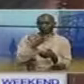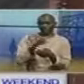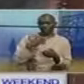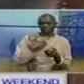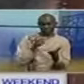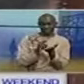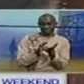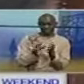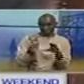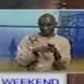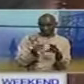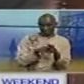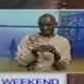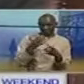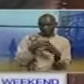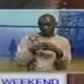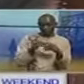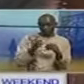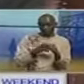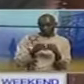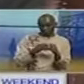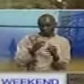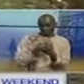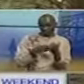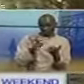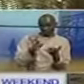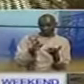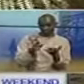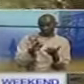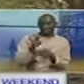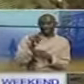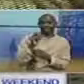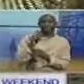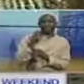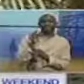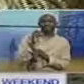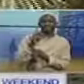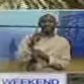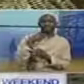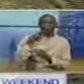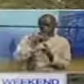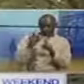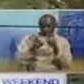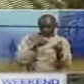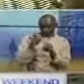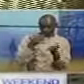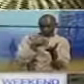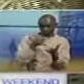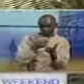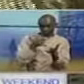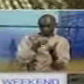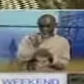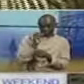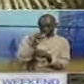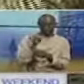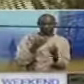its members and form a tribunal to investigate their conduct. The Law Society of Kenya is also questioning the composition of the Judicial Service